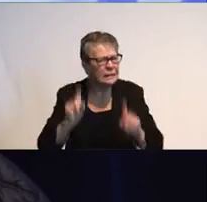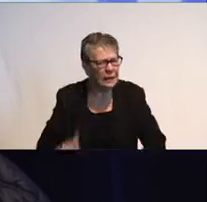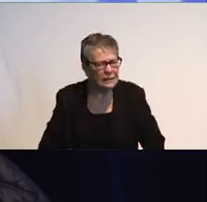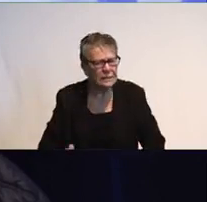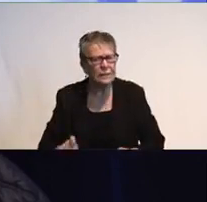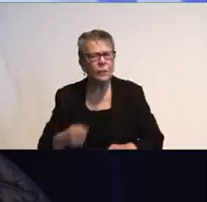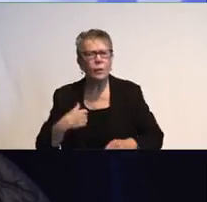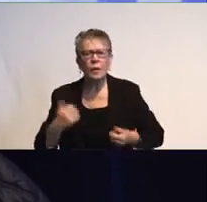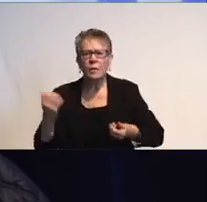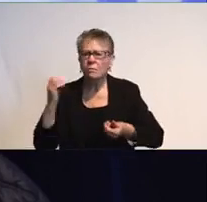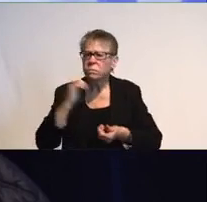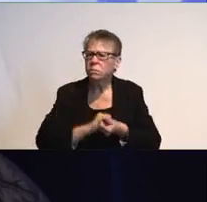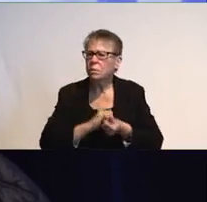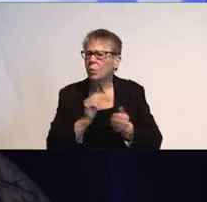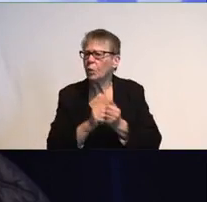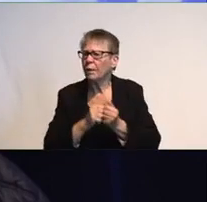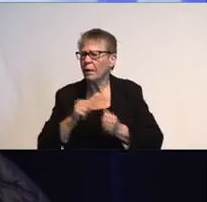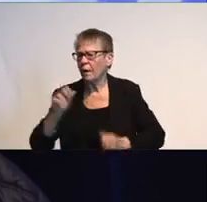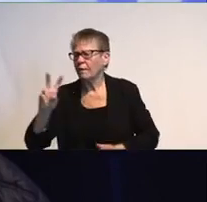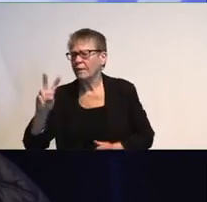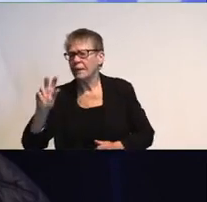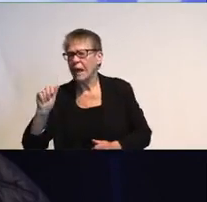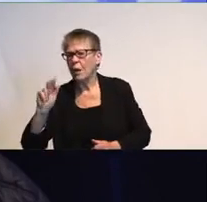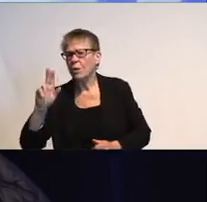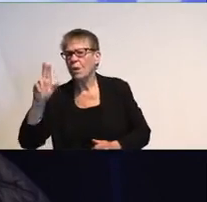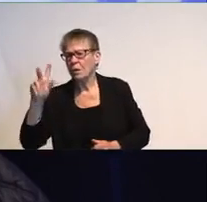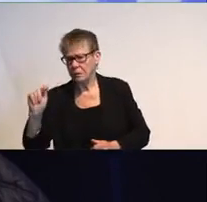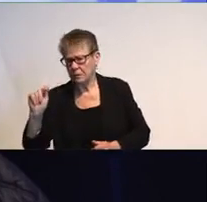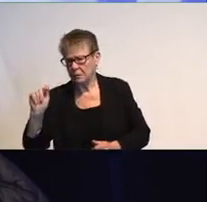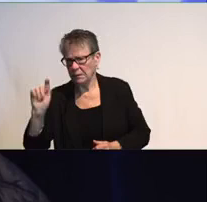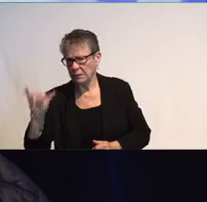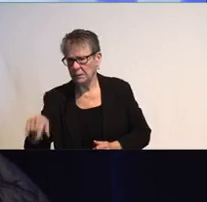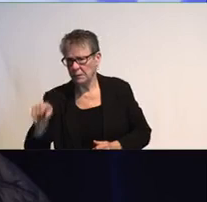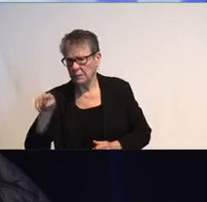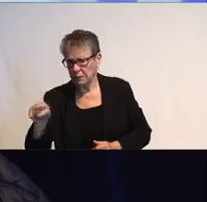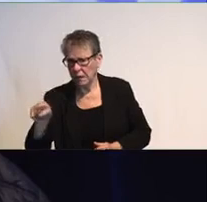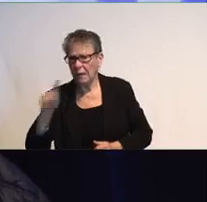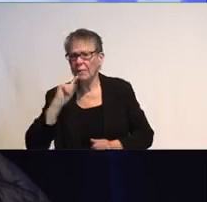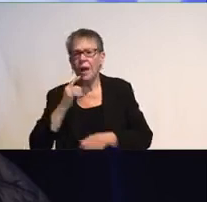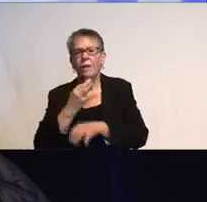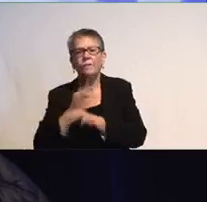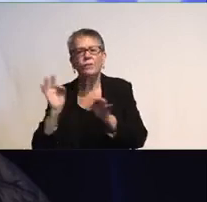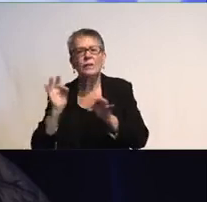free at-home COVID saliva testing. Some